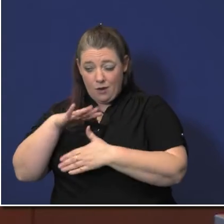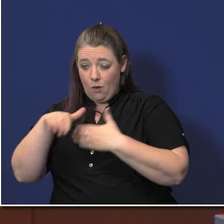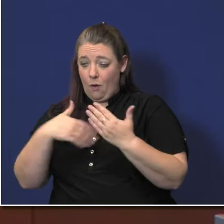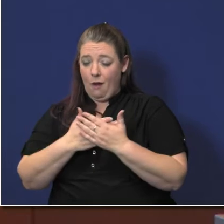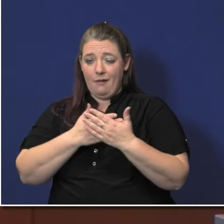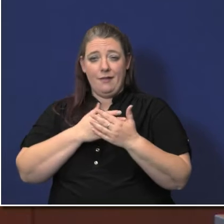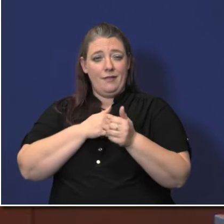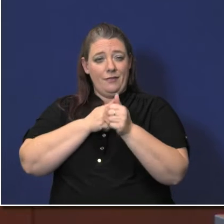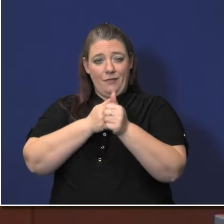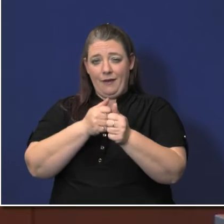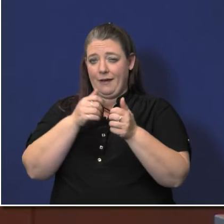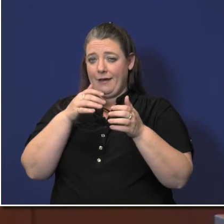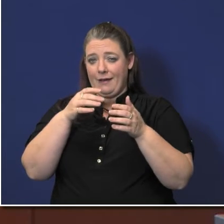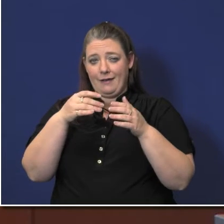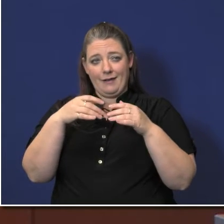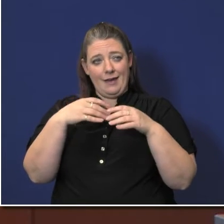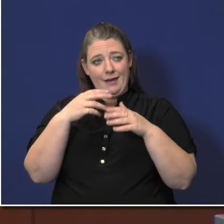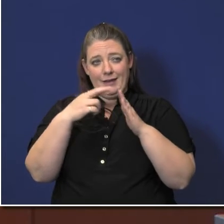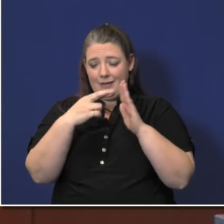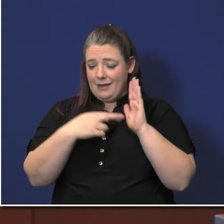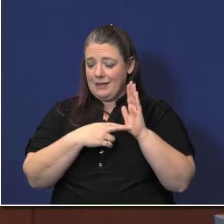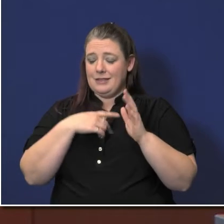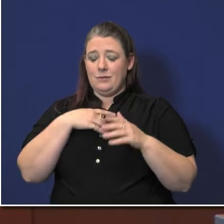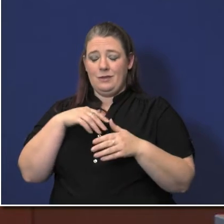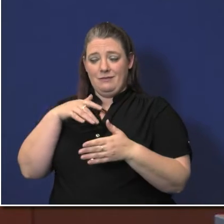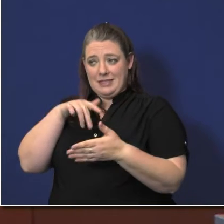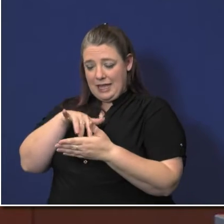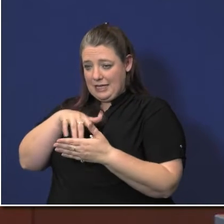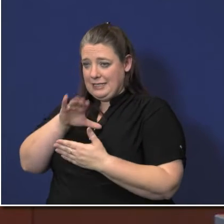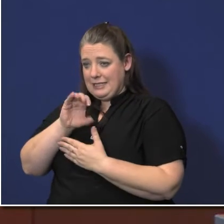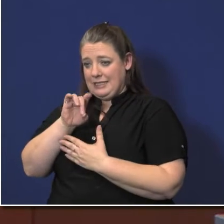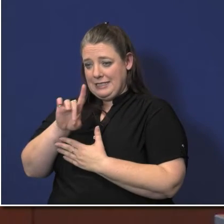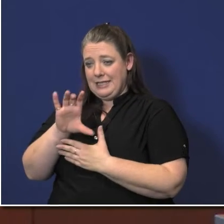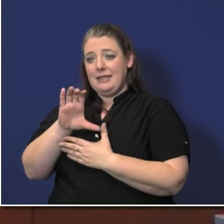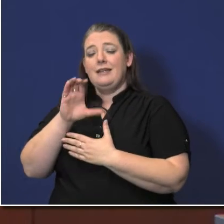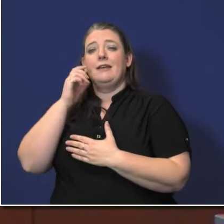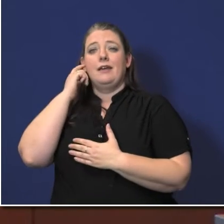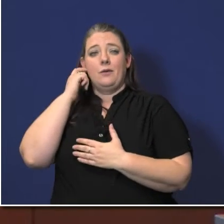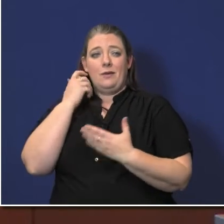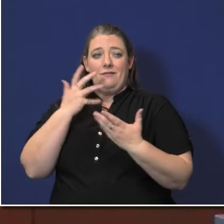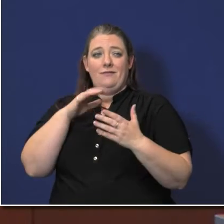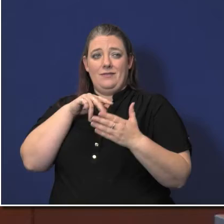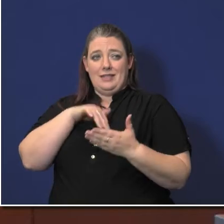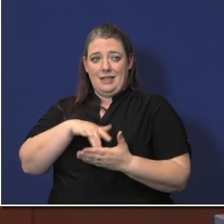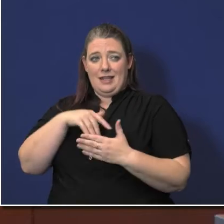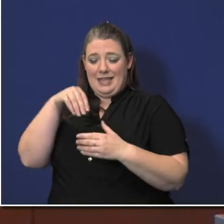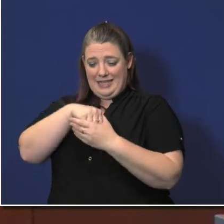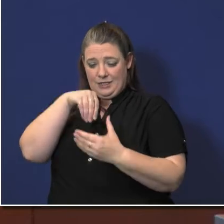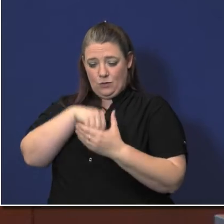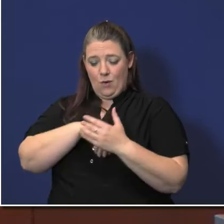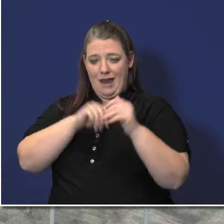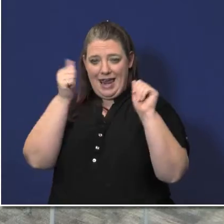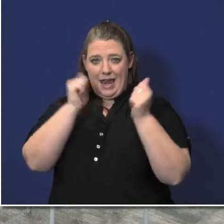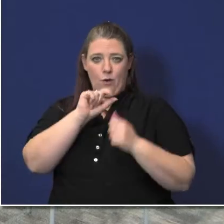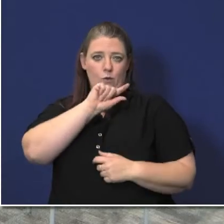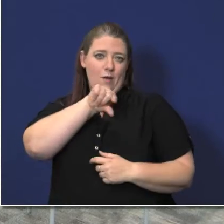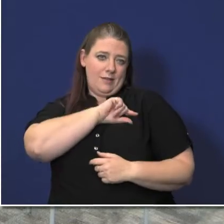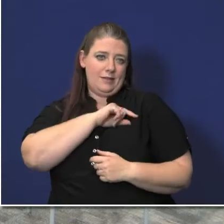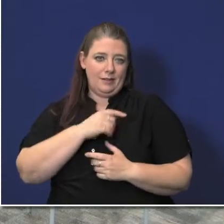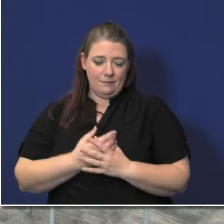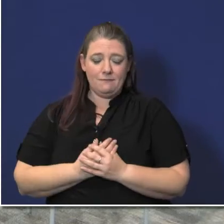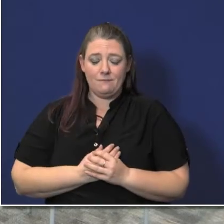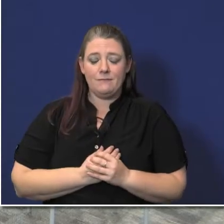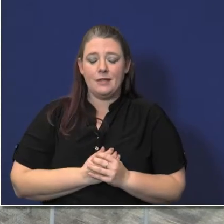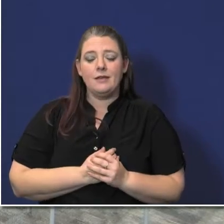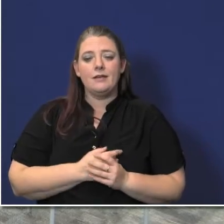studied the CDC, and we've made sure to pay close attention to the indoor air quality in particular. And on